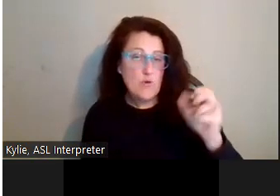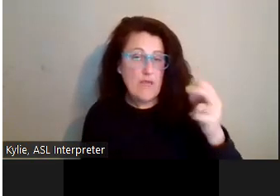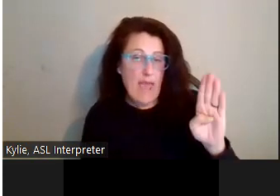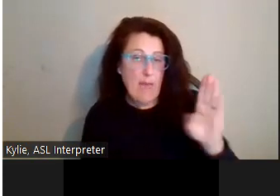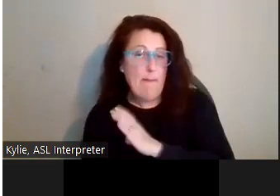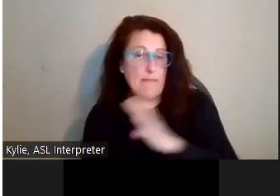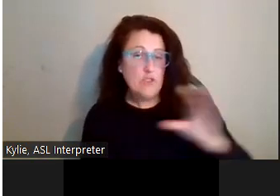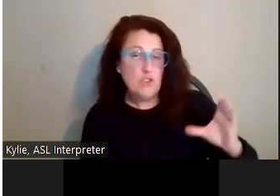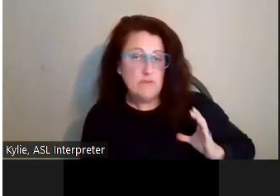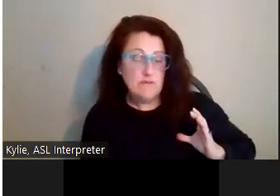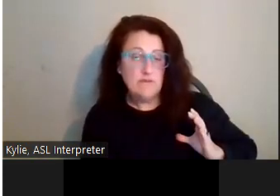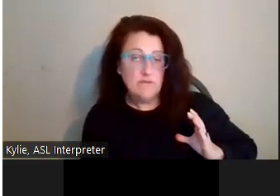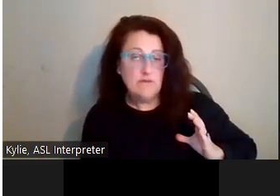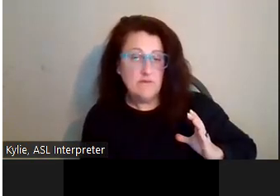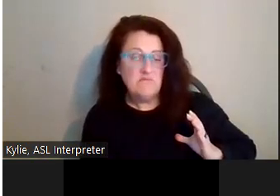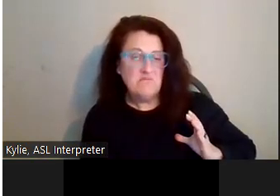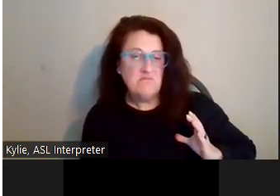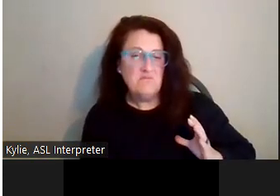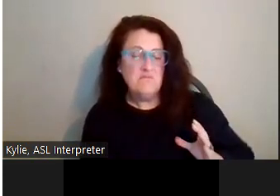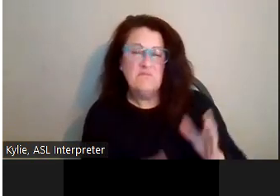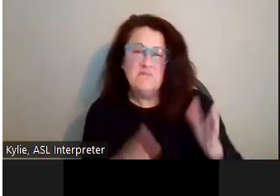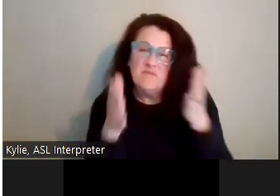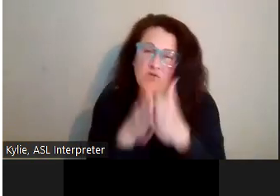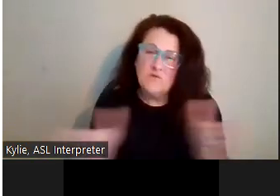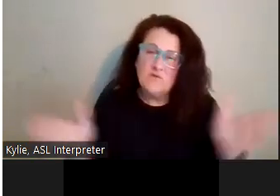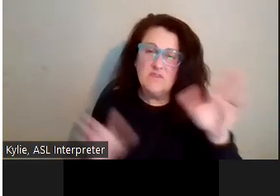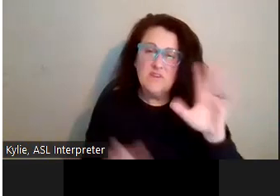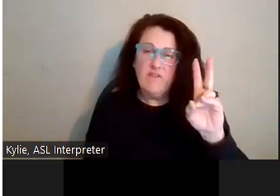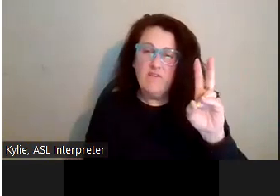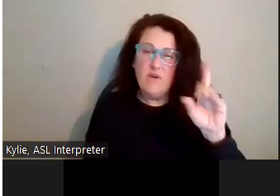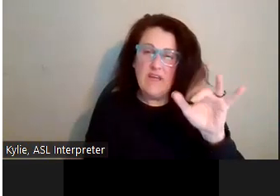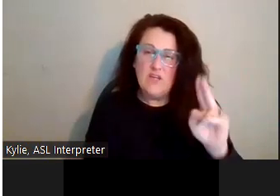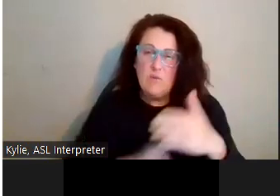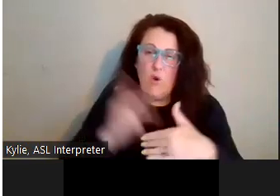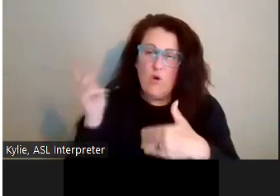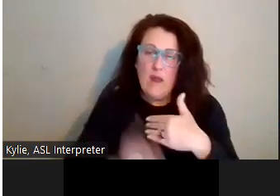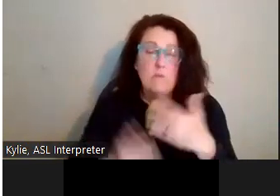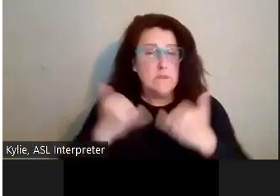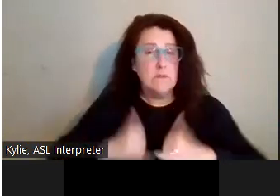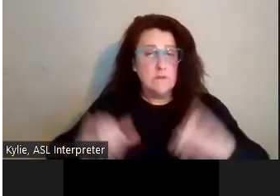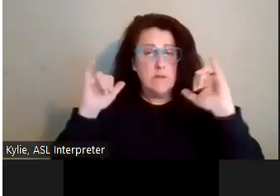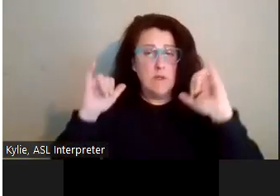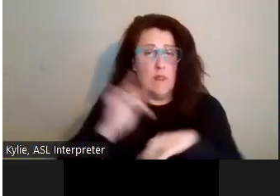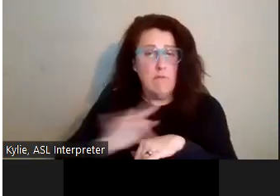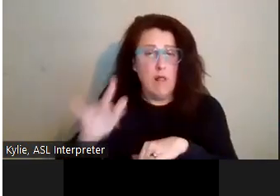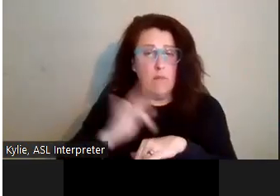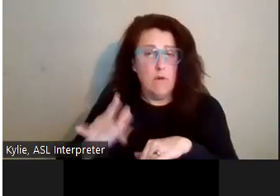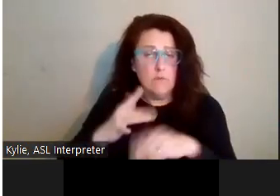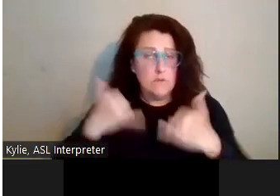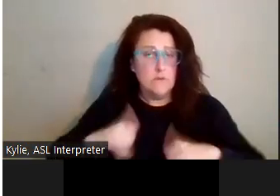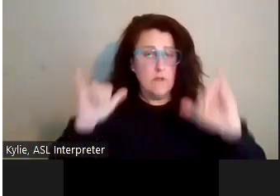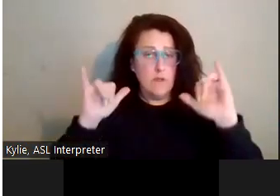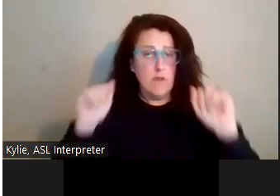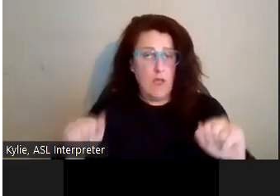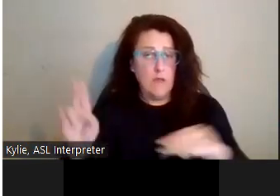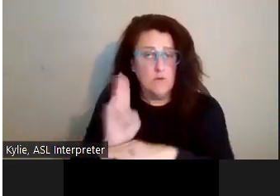Commission General Vocational Rehabilitation Program is still available to you. This special